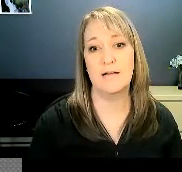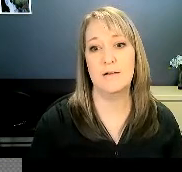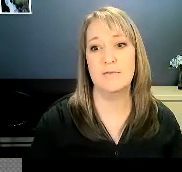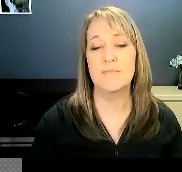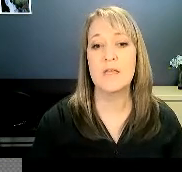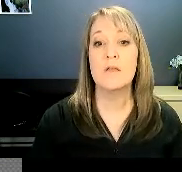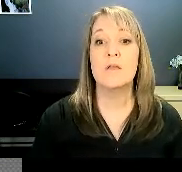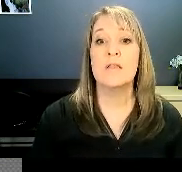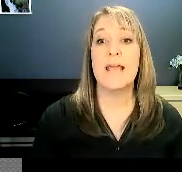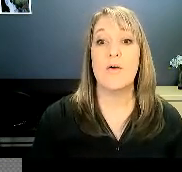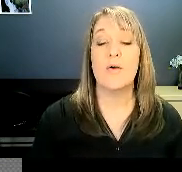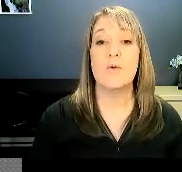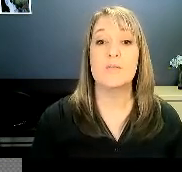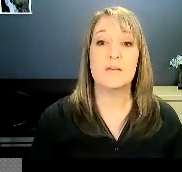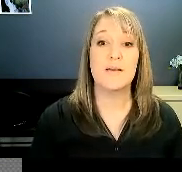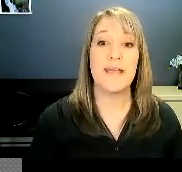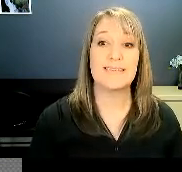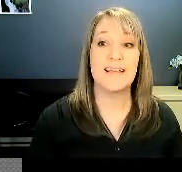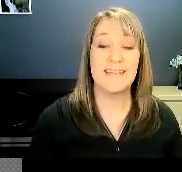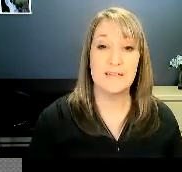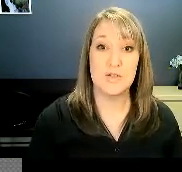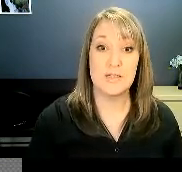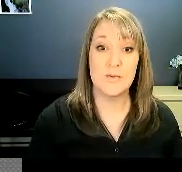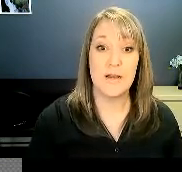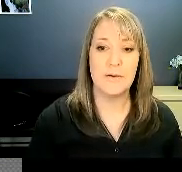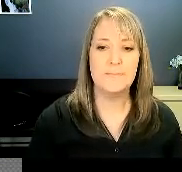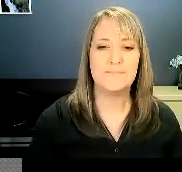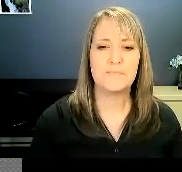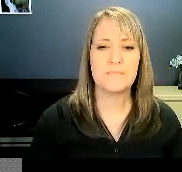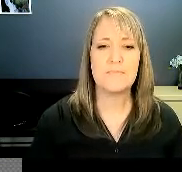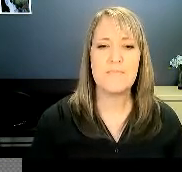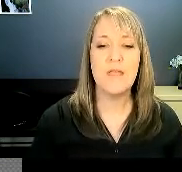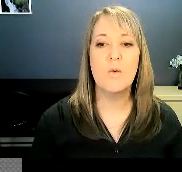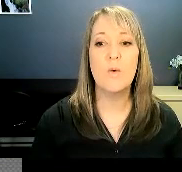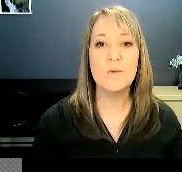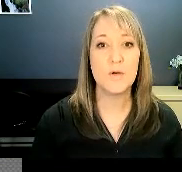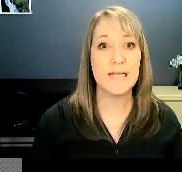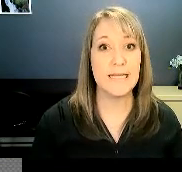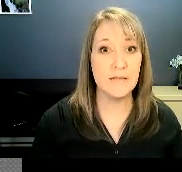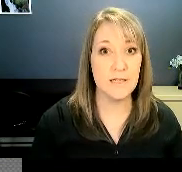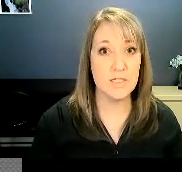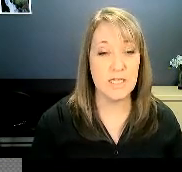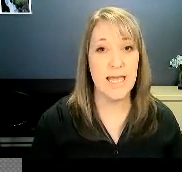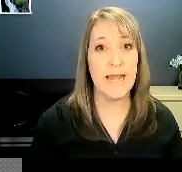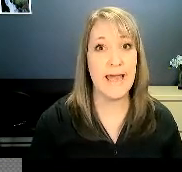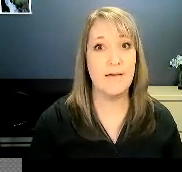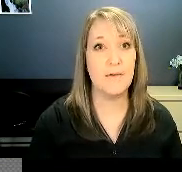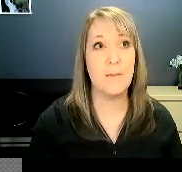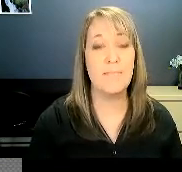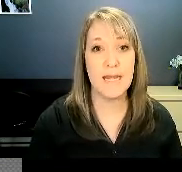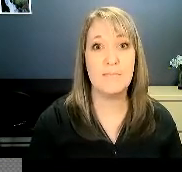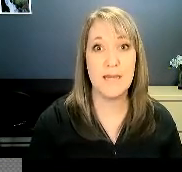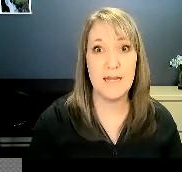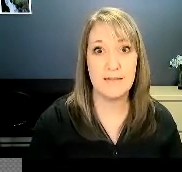transfer error. Now, when we talk about ASL, English transfer error, one word in English can